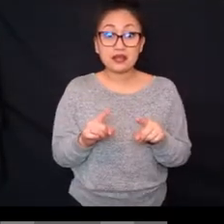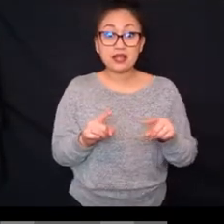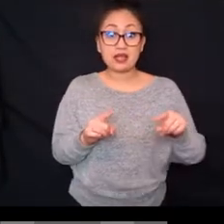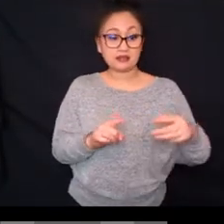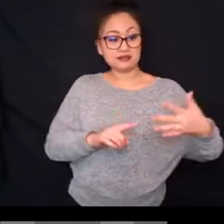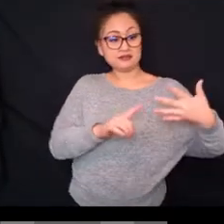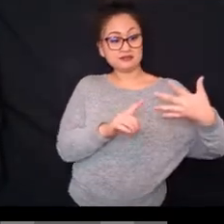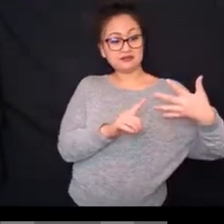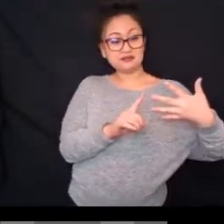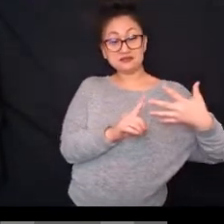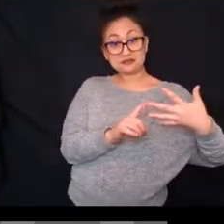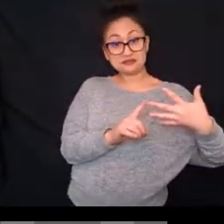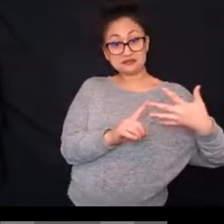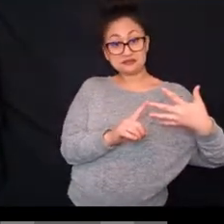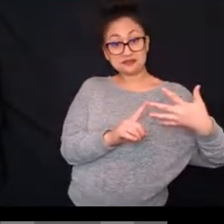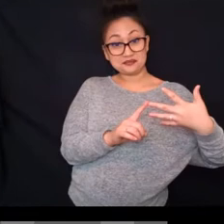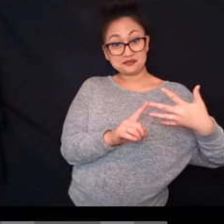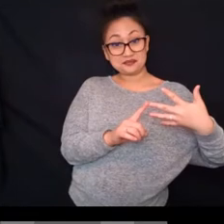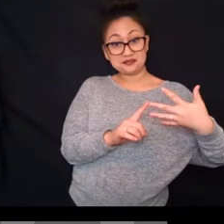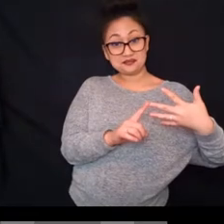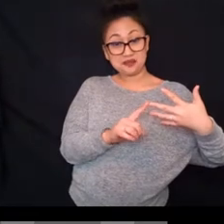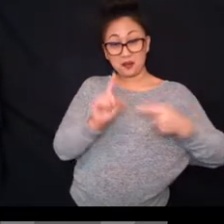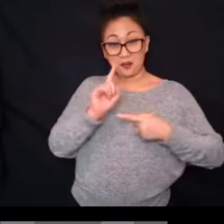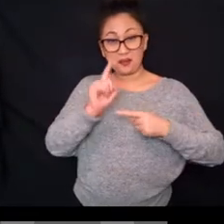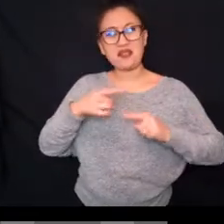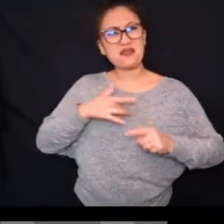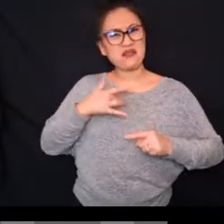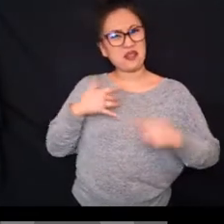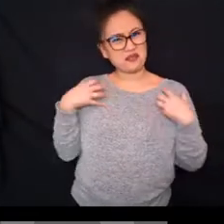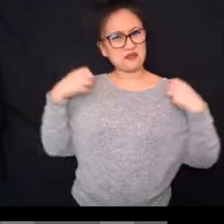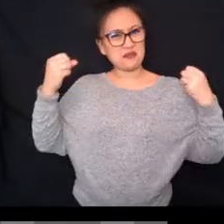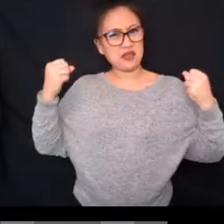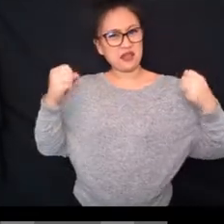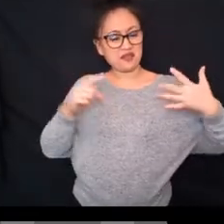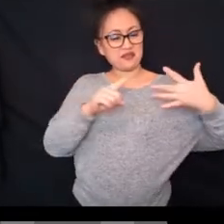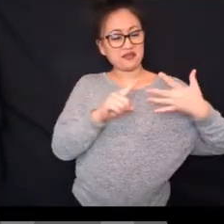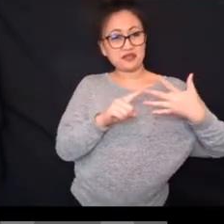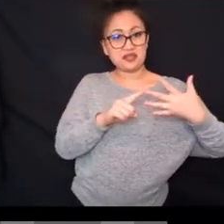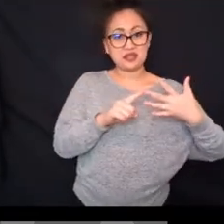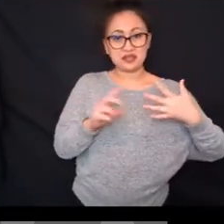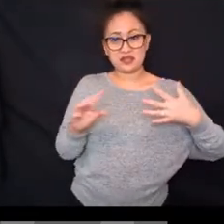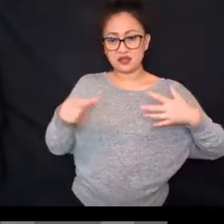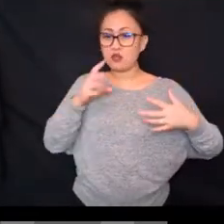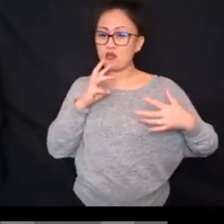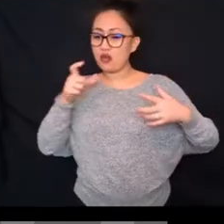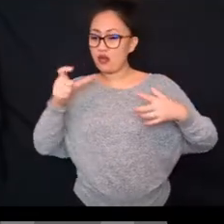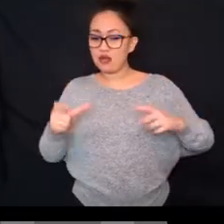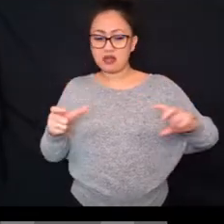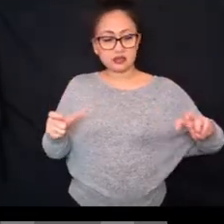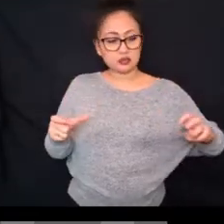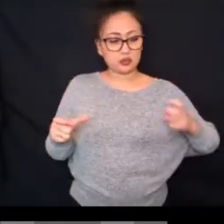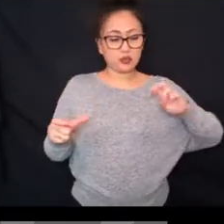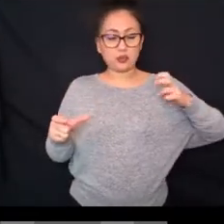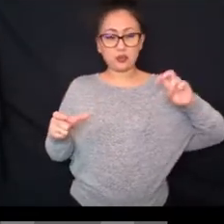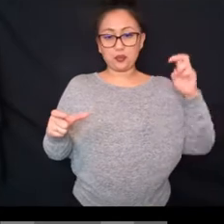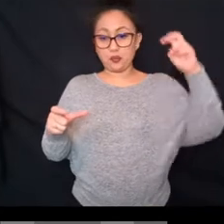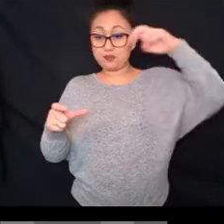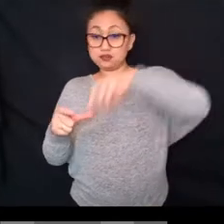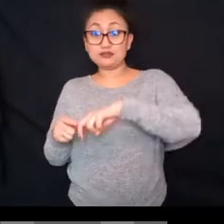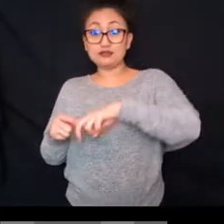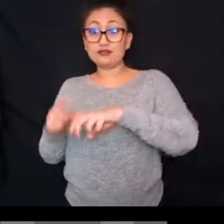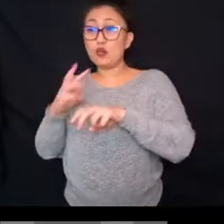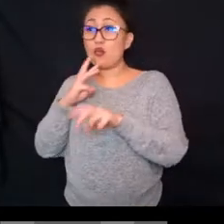Piddle up, for a moment, felt very brave. She wiggled in the water. Sploosh! It's